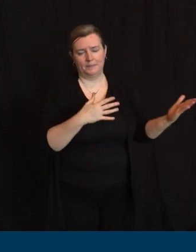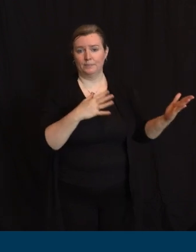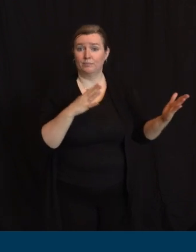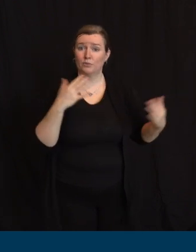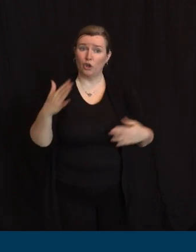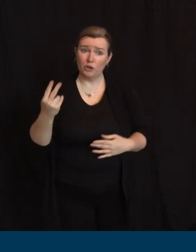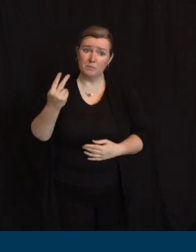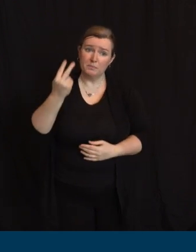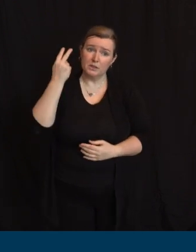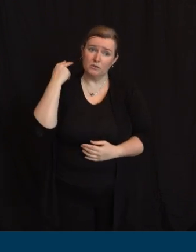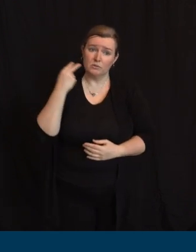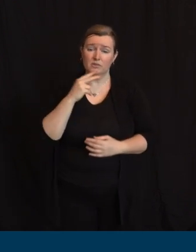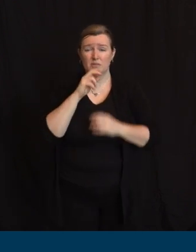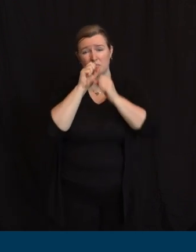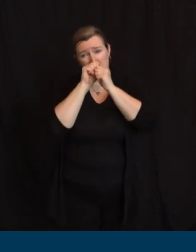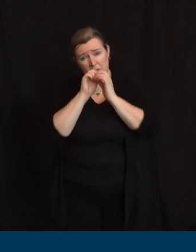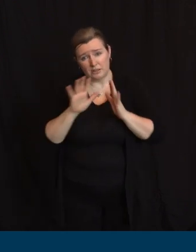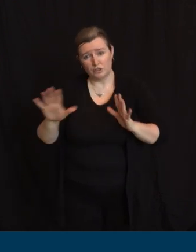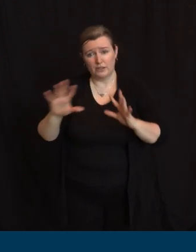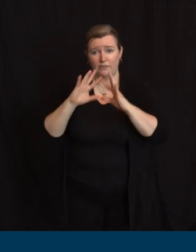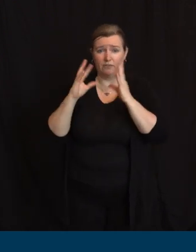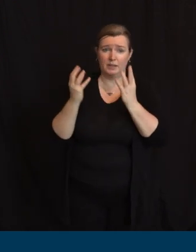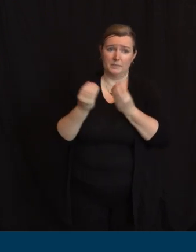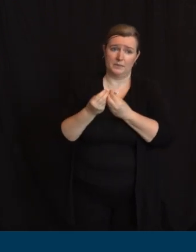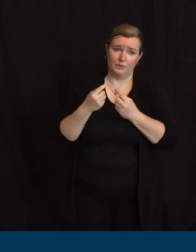family and to us all.